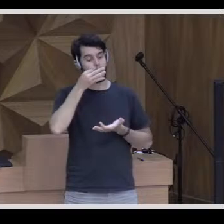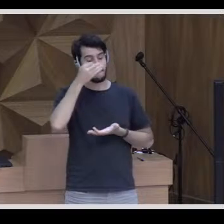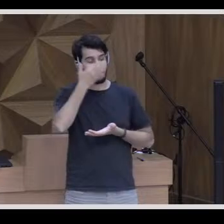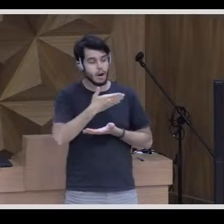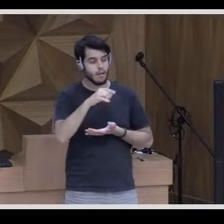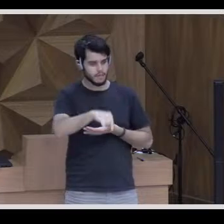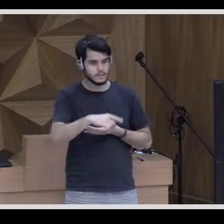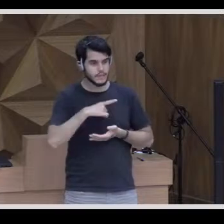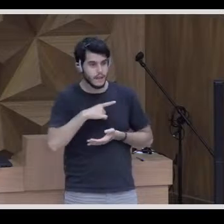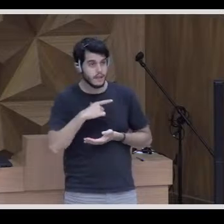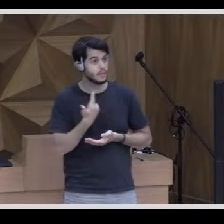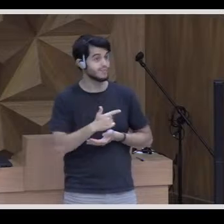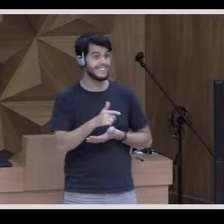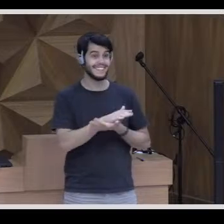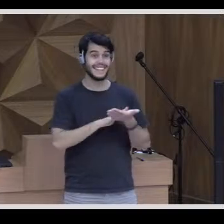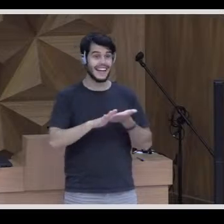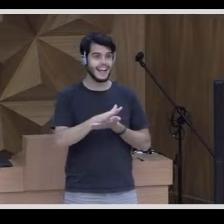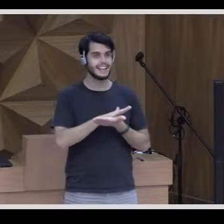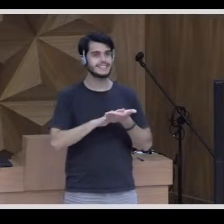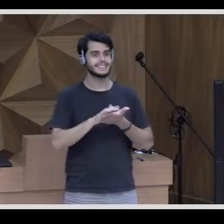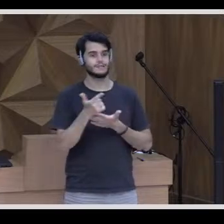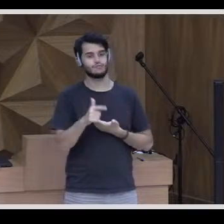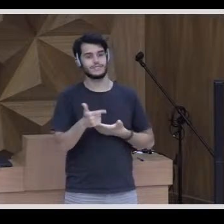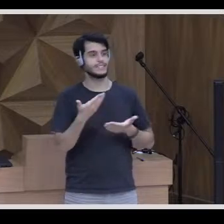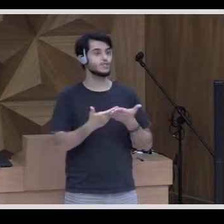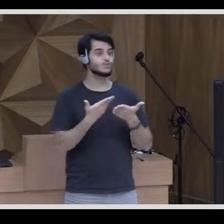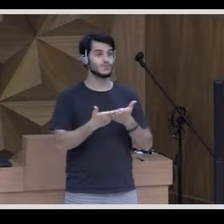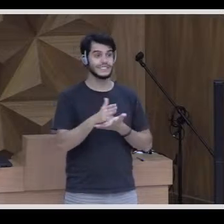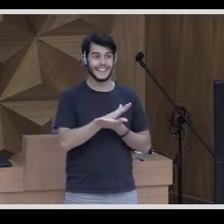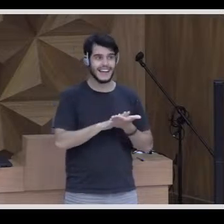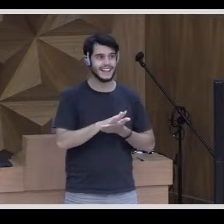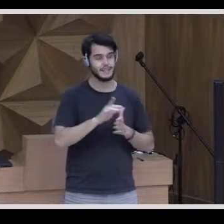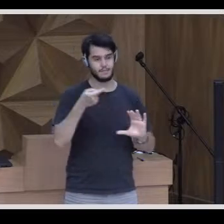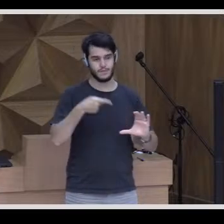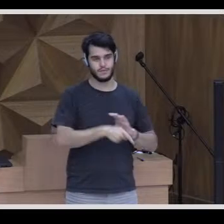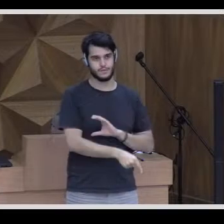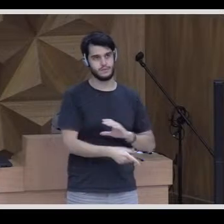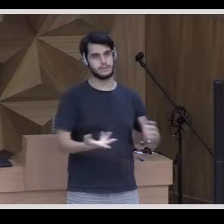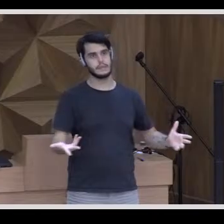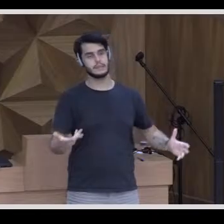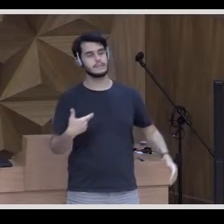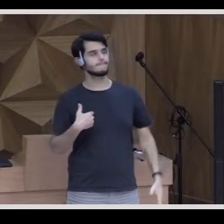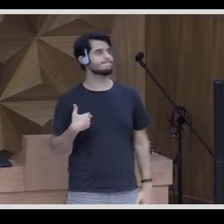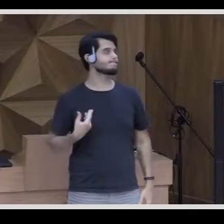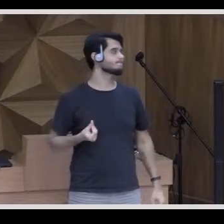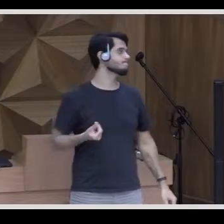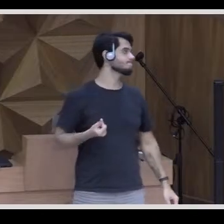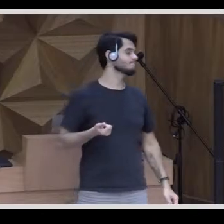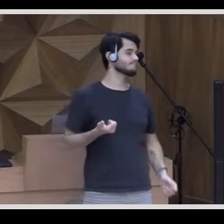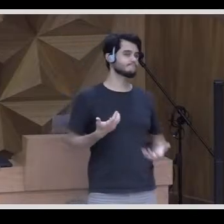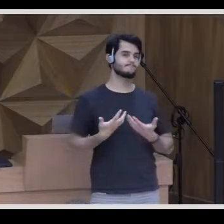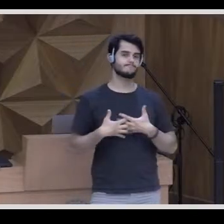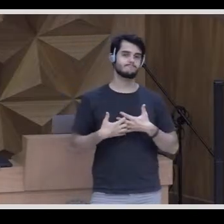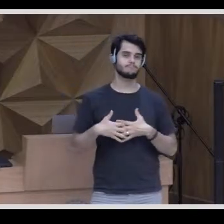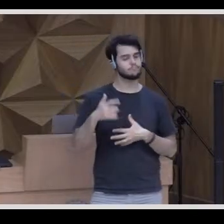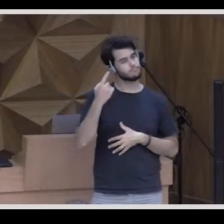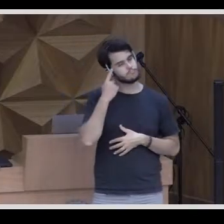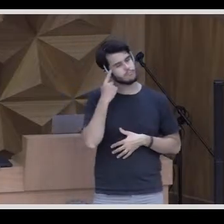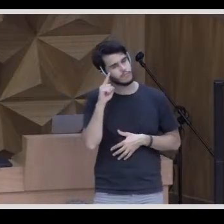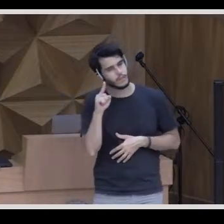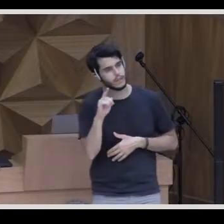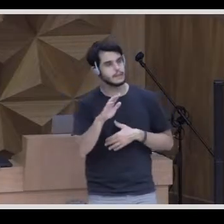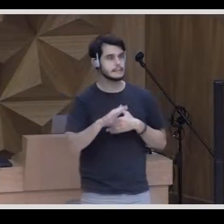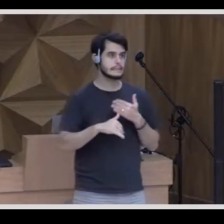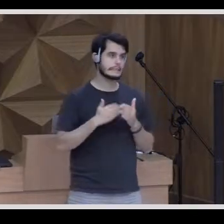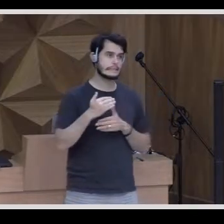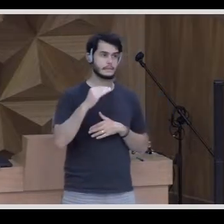no evidence. This was just something that had kind of evolved over time as an idea when people thought about kind of the workload and the work